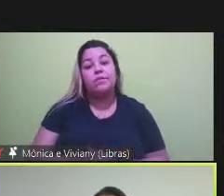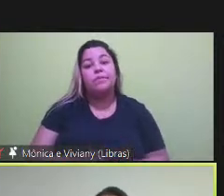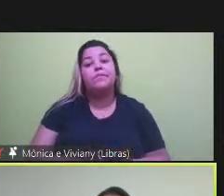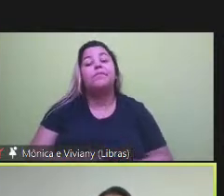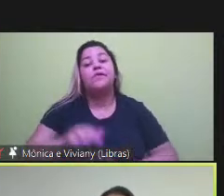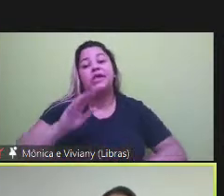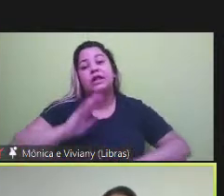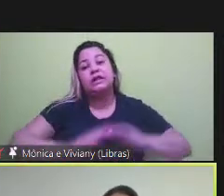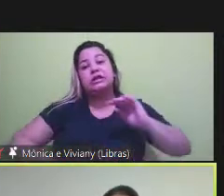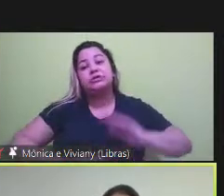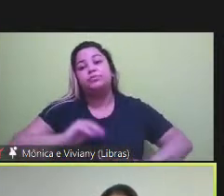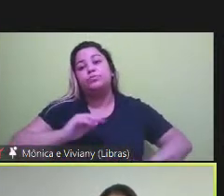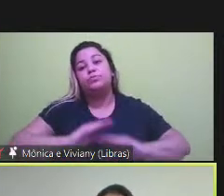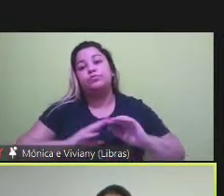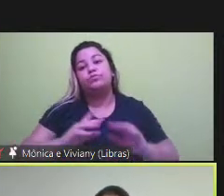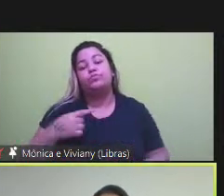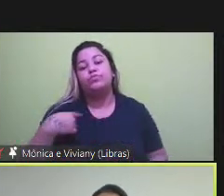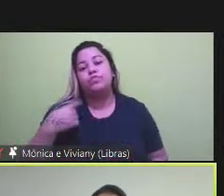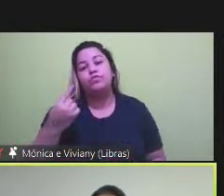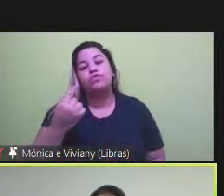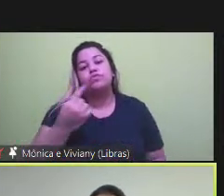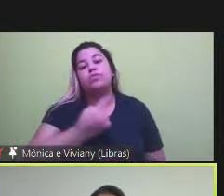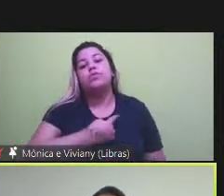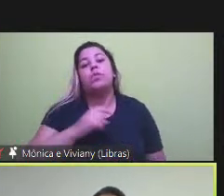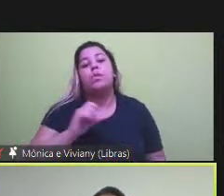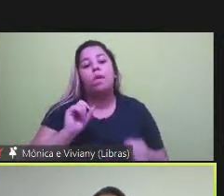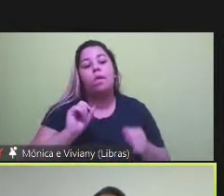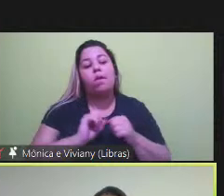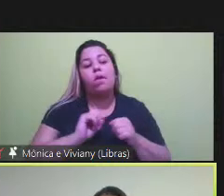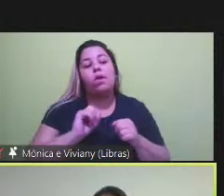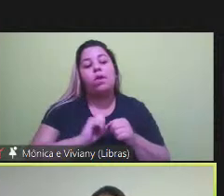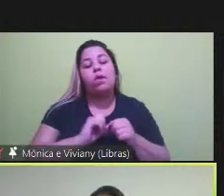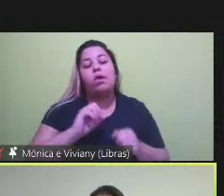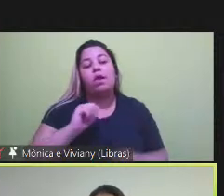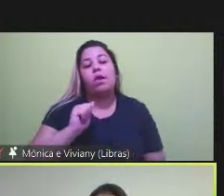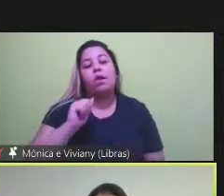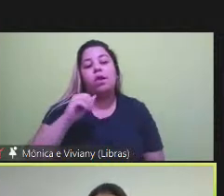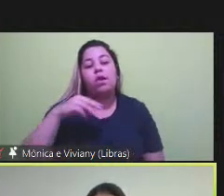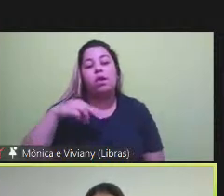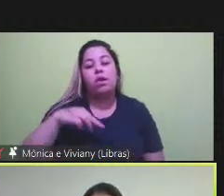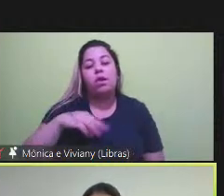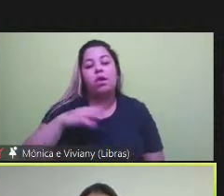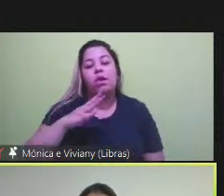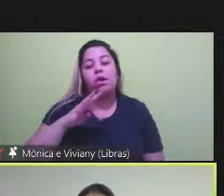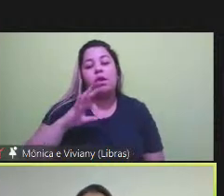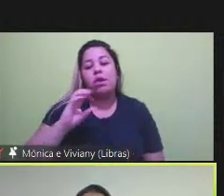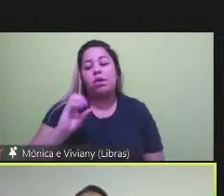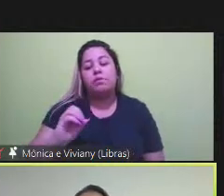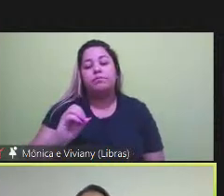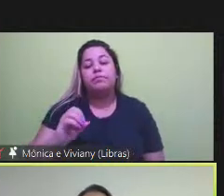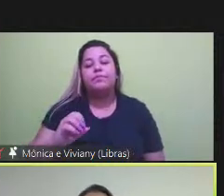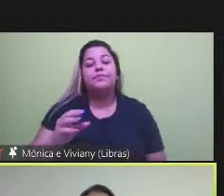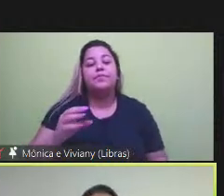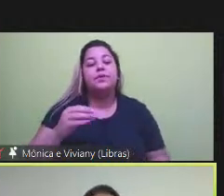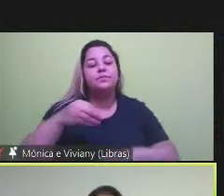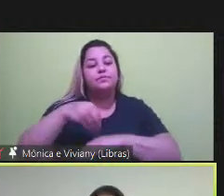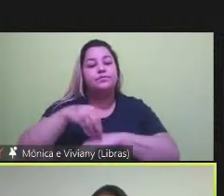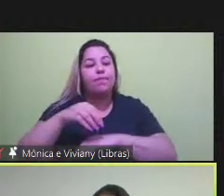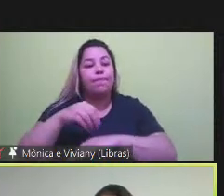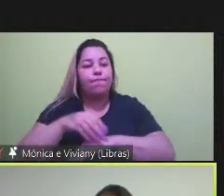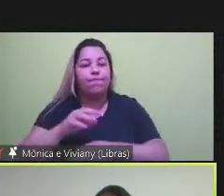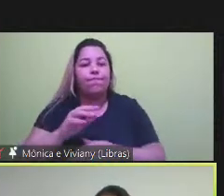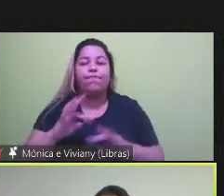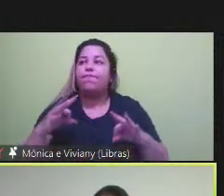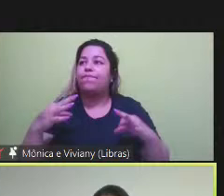And then within these actions that we perform within the PSE, they're all